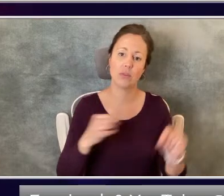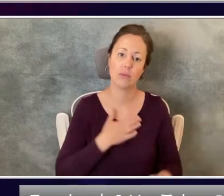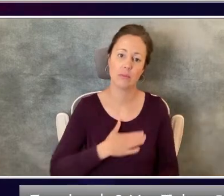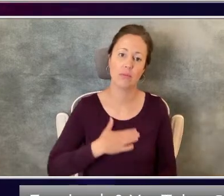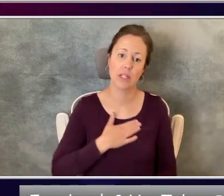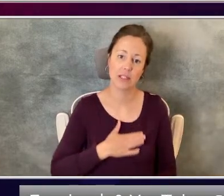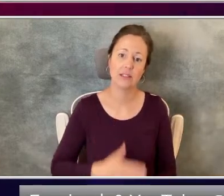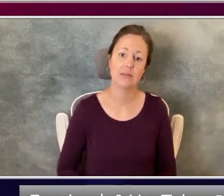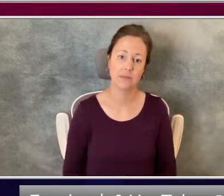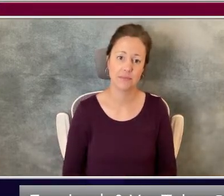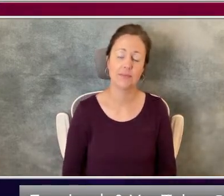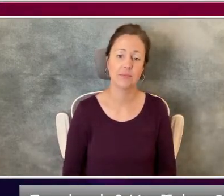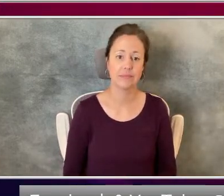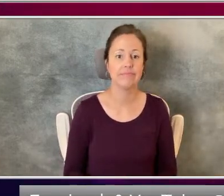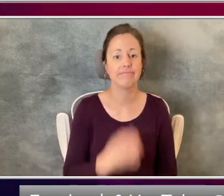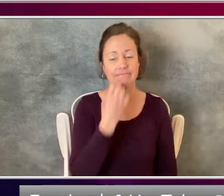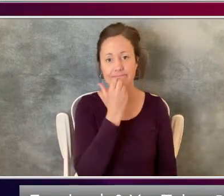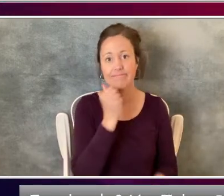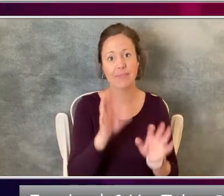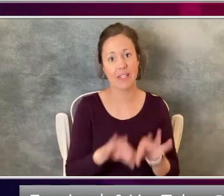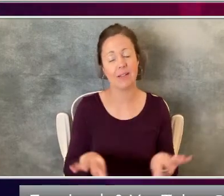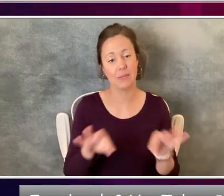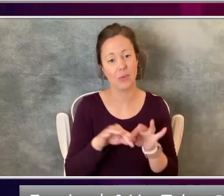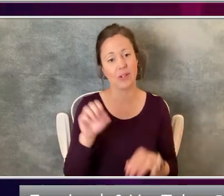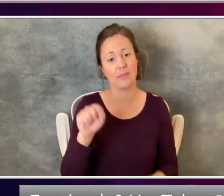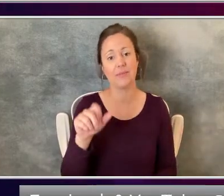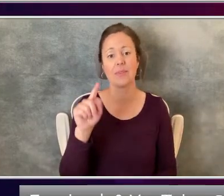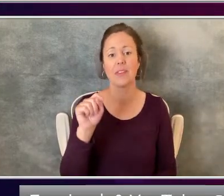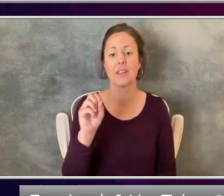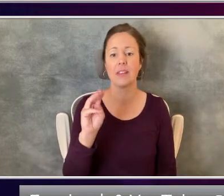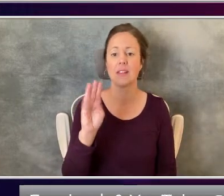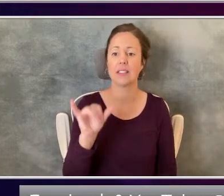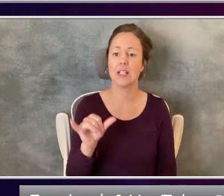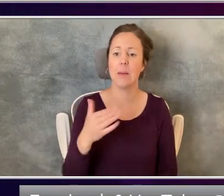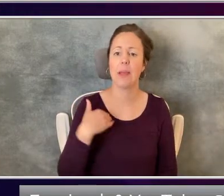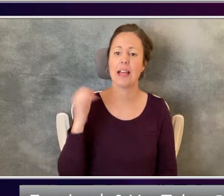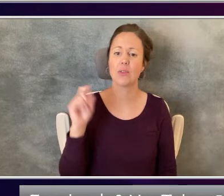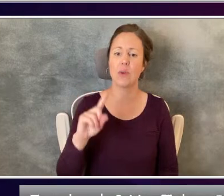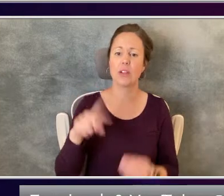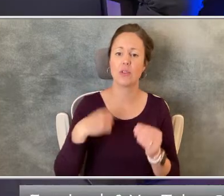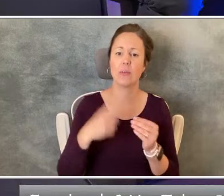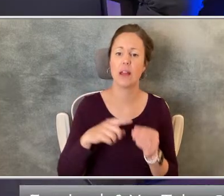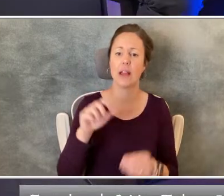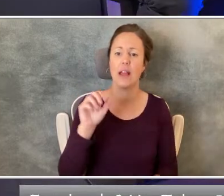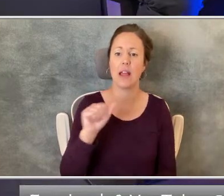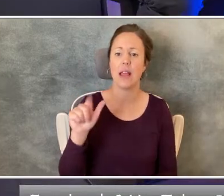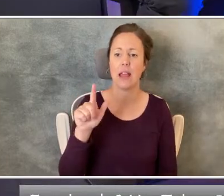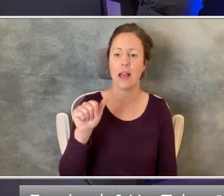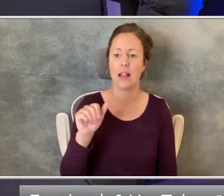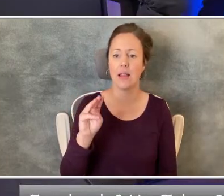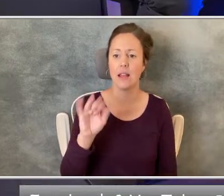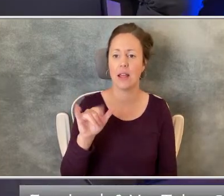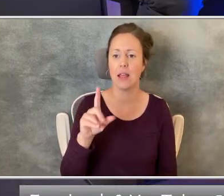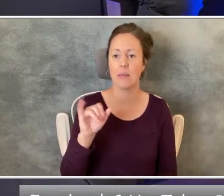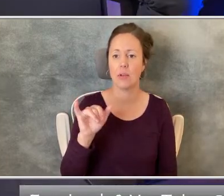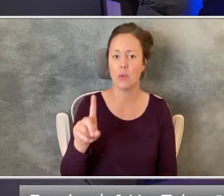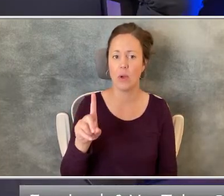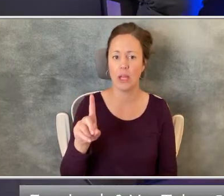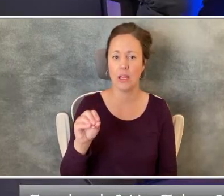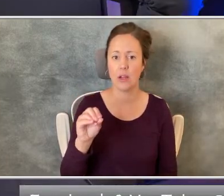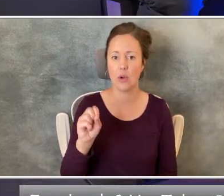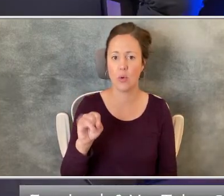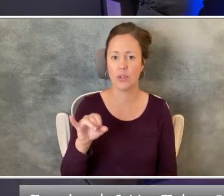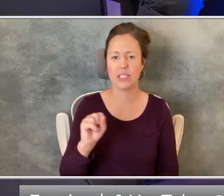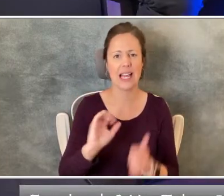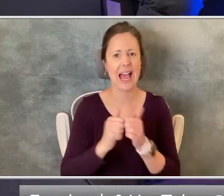So important. Tommy has a question about AL amyloidosis, AL amyloid. He wants to know, how is it diagnosed? Dr. McGurk?